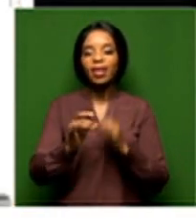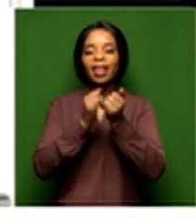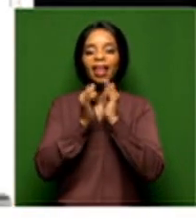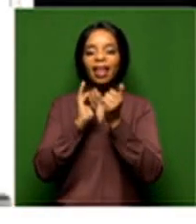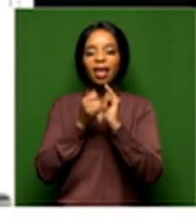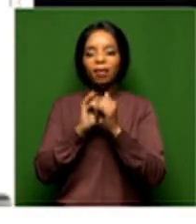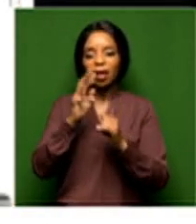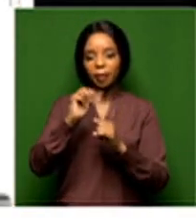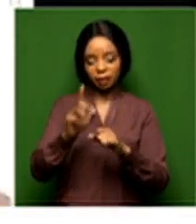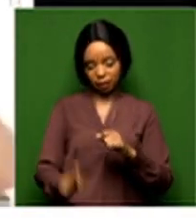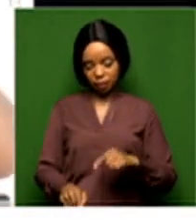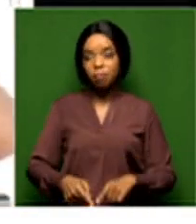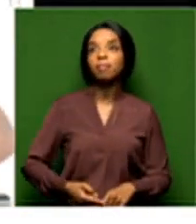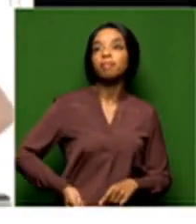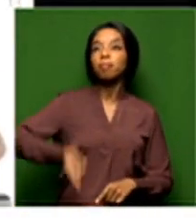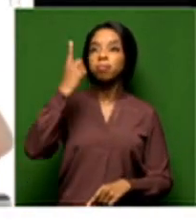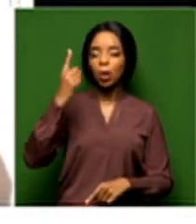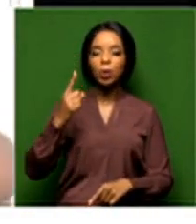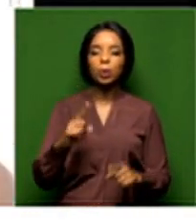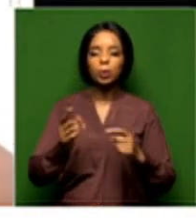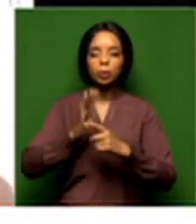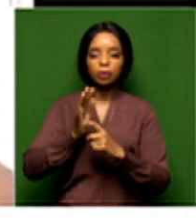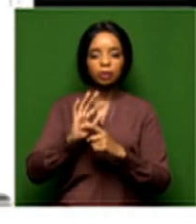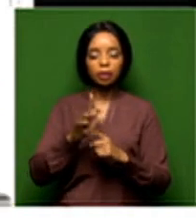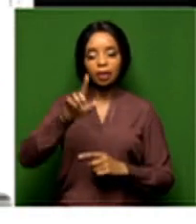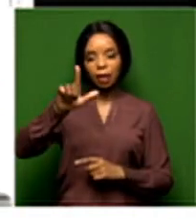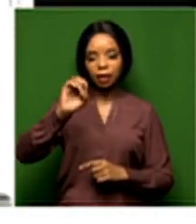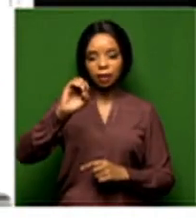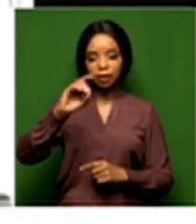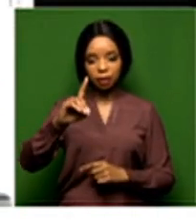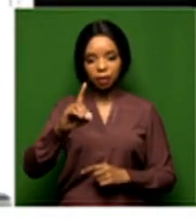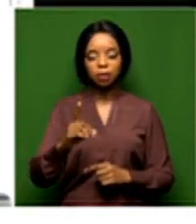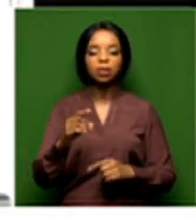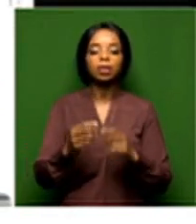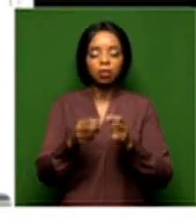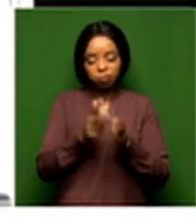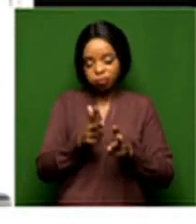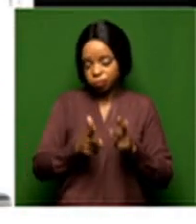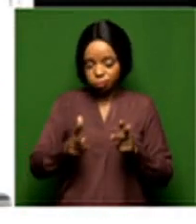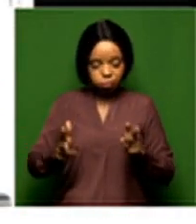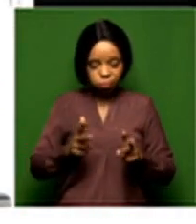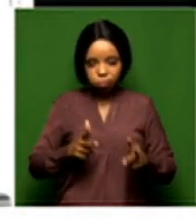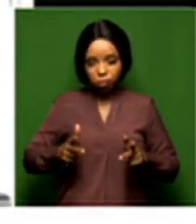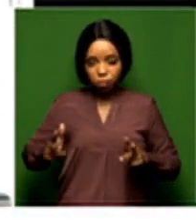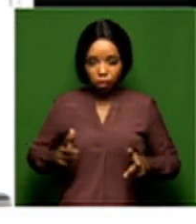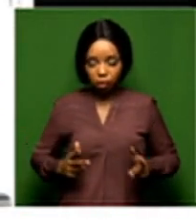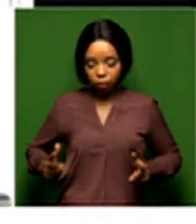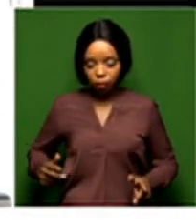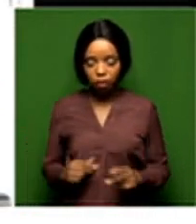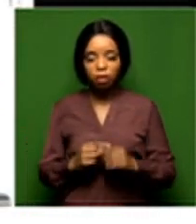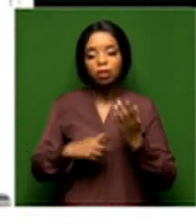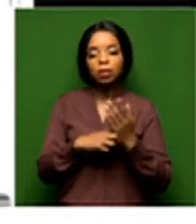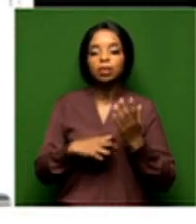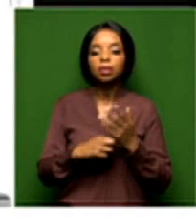LED, and then we have a parking lot set up. So people are going to be parked at a parking lot. Tickets are 200 rand